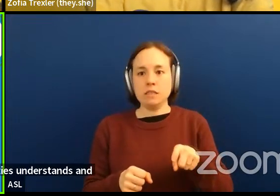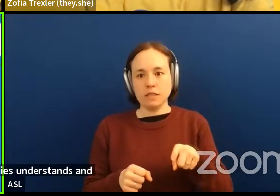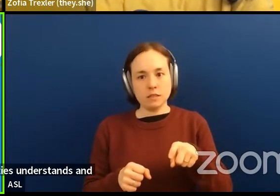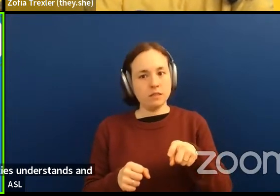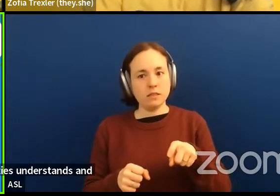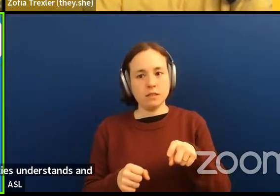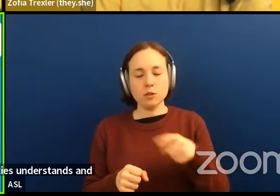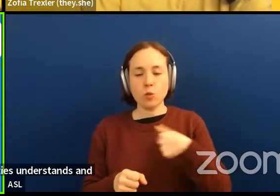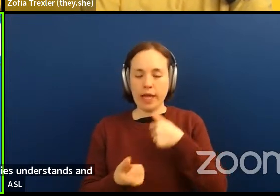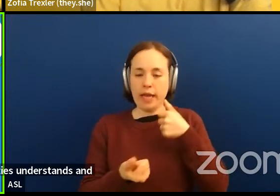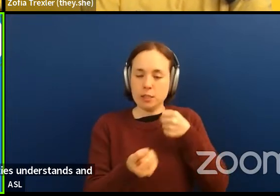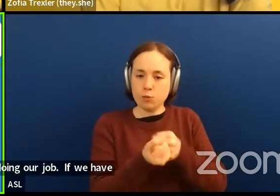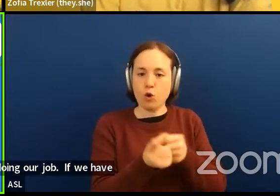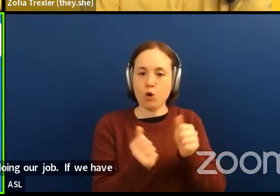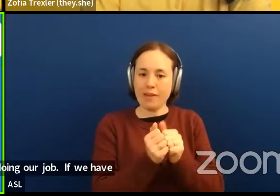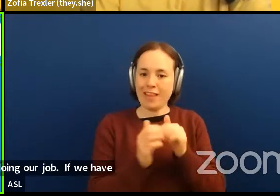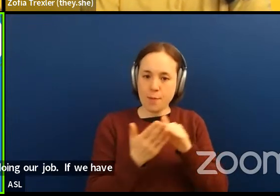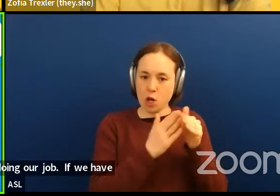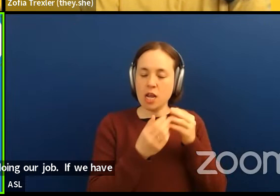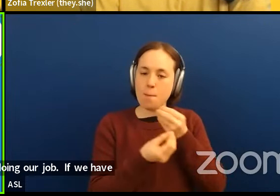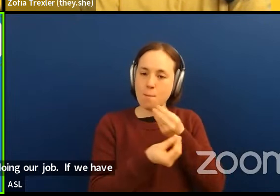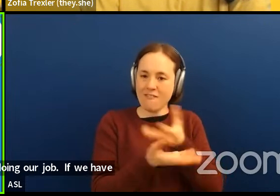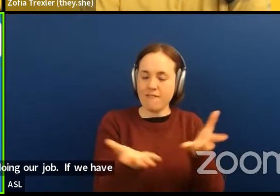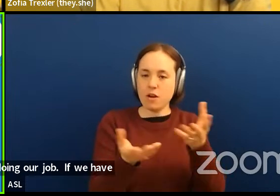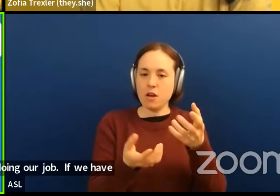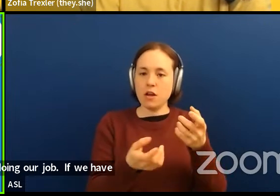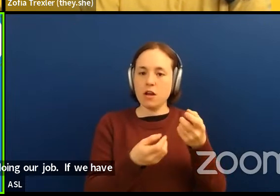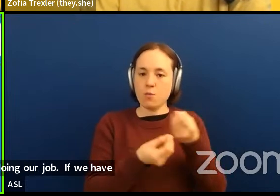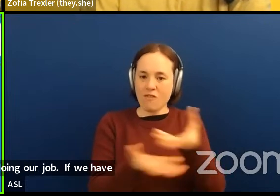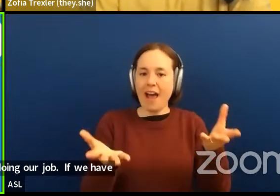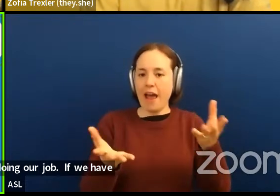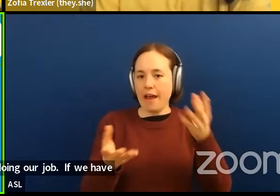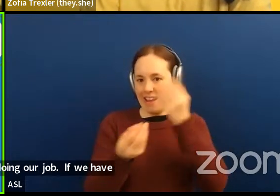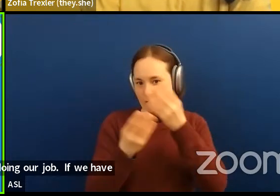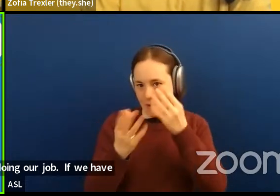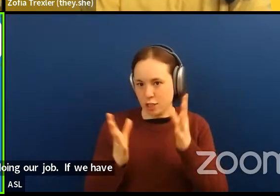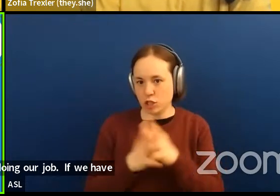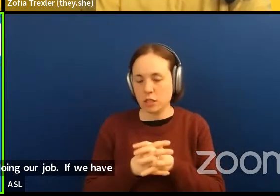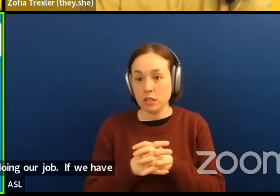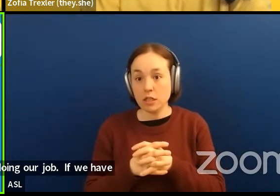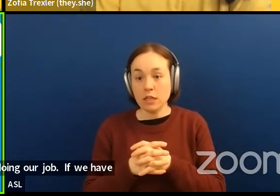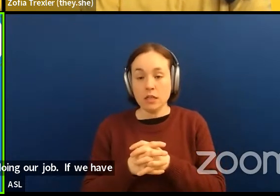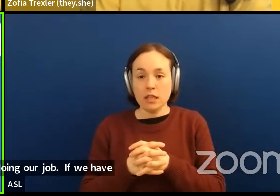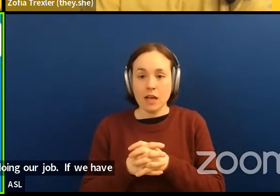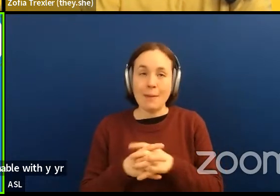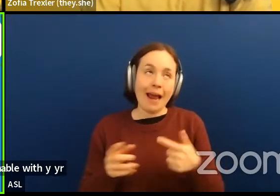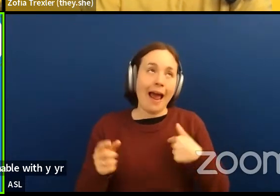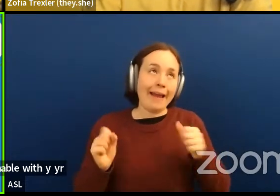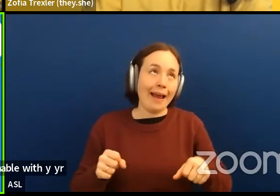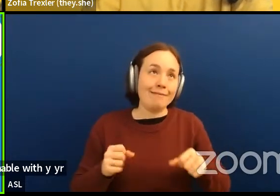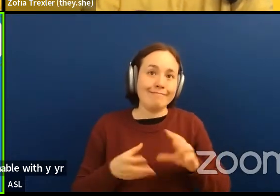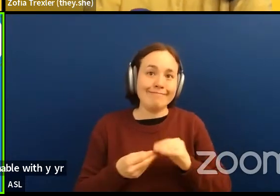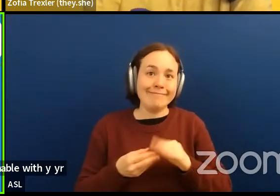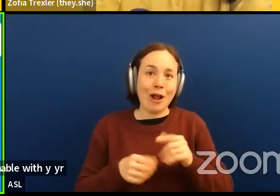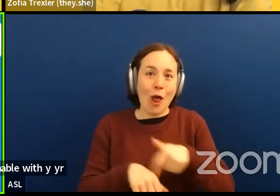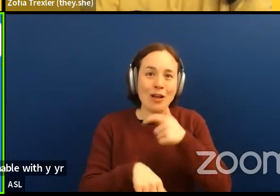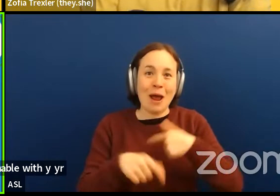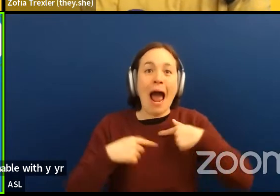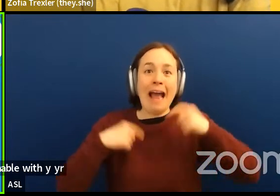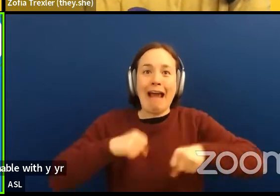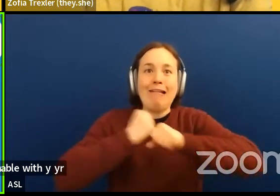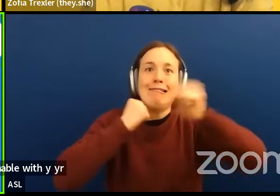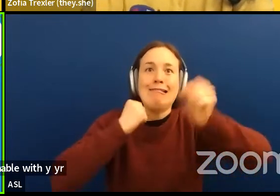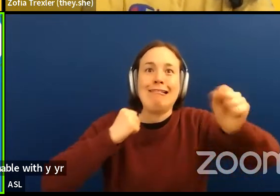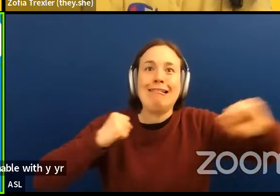them with our communities and providing that information, I could talk for a while, but I'm going to leave it there as a